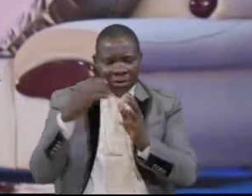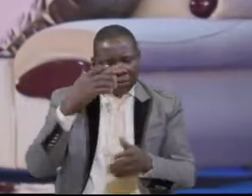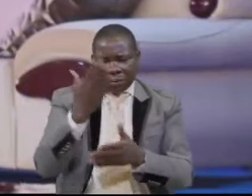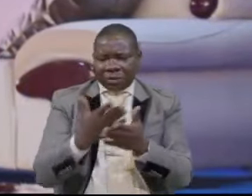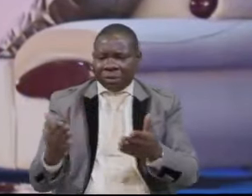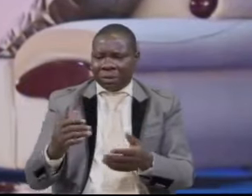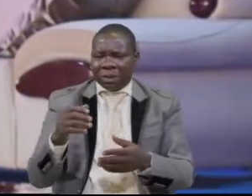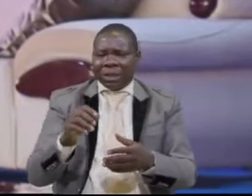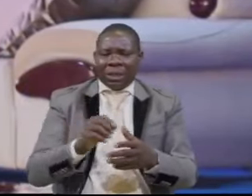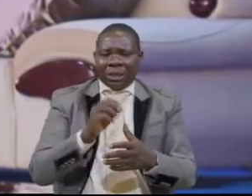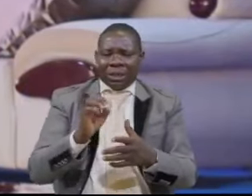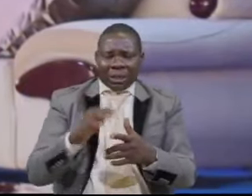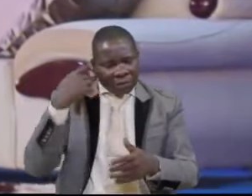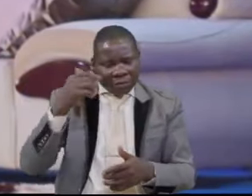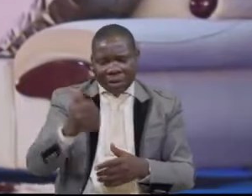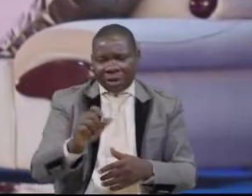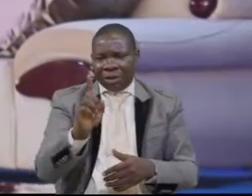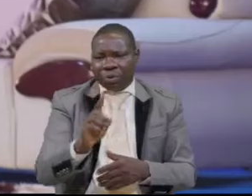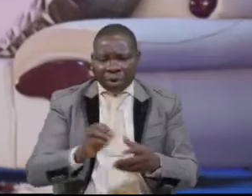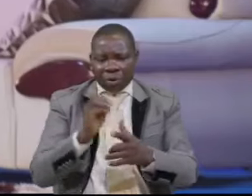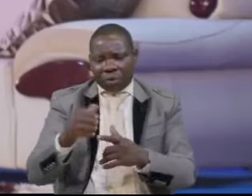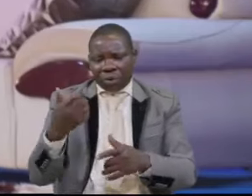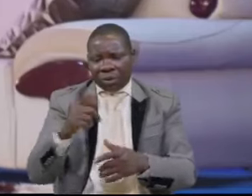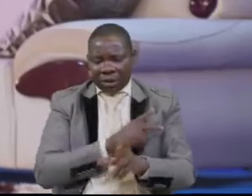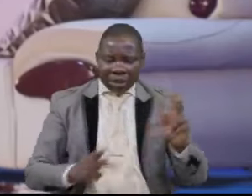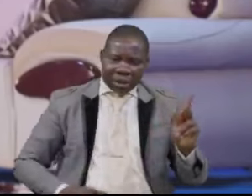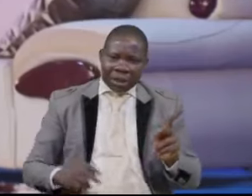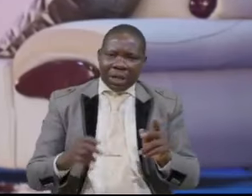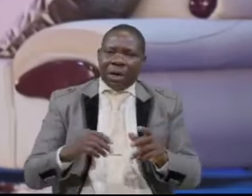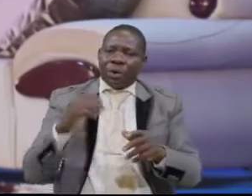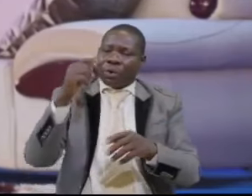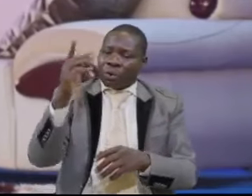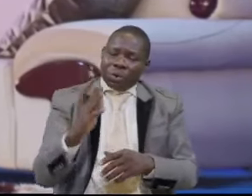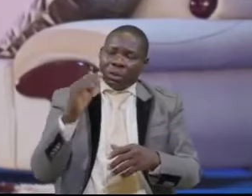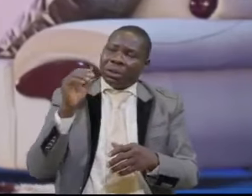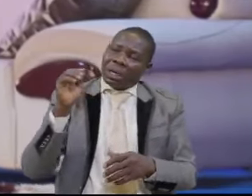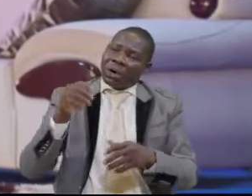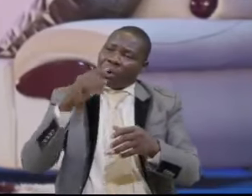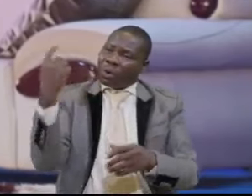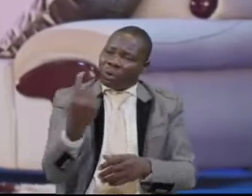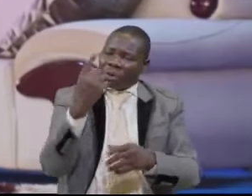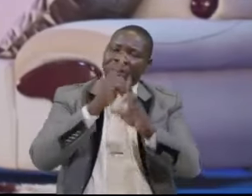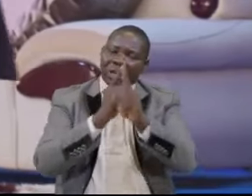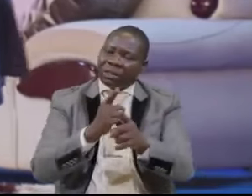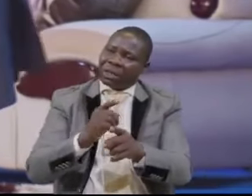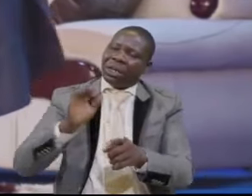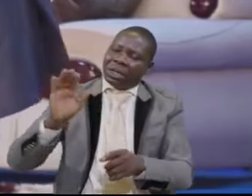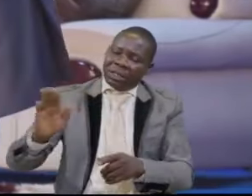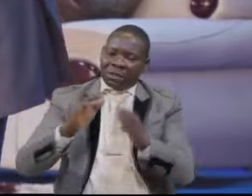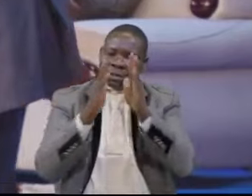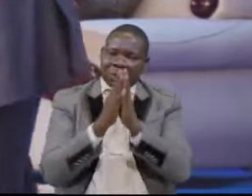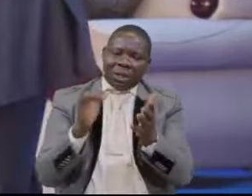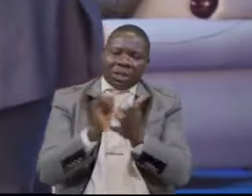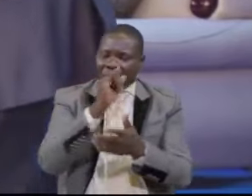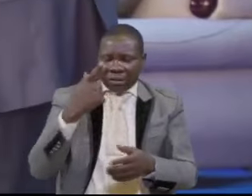for anyone. His supplication, God always answered. That's the kind of man the Lord is calling you